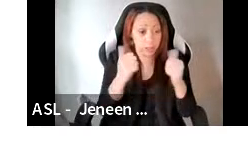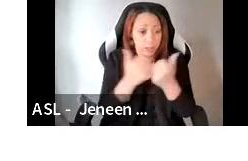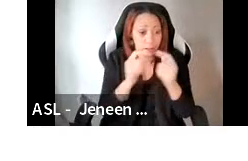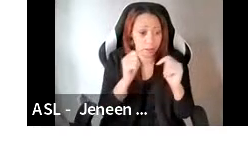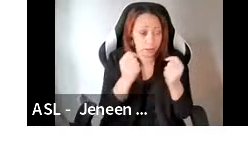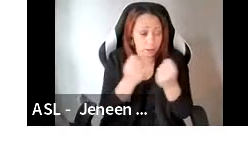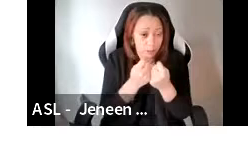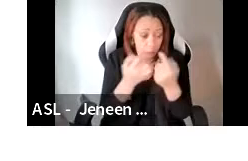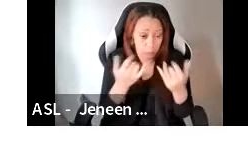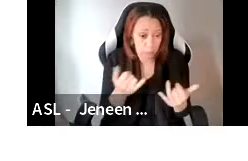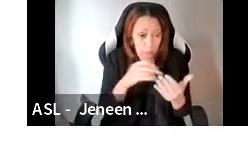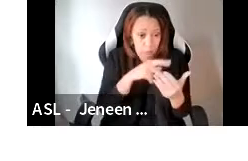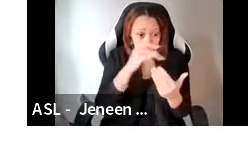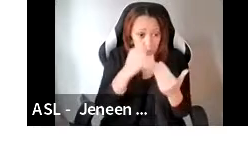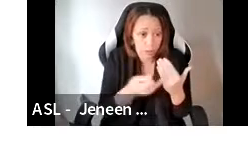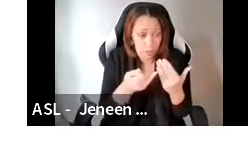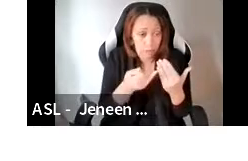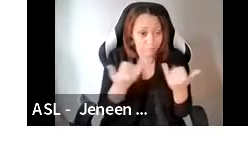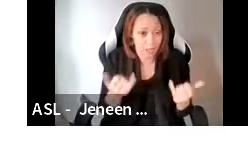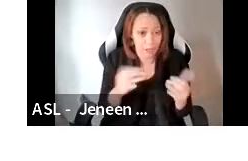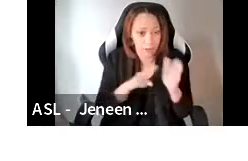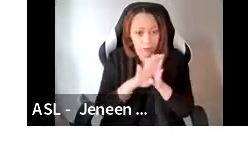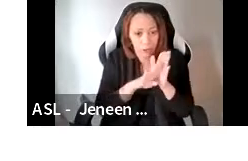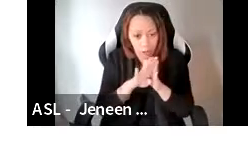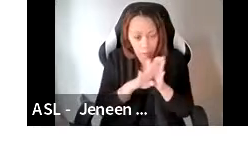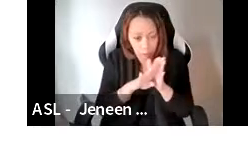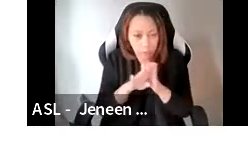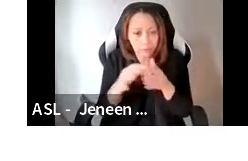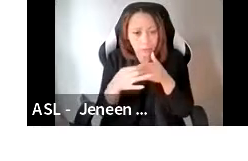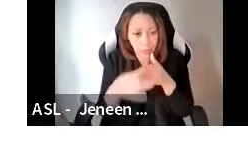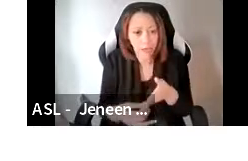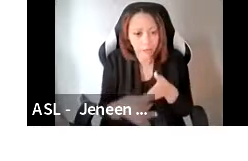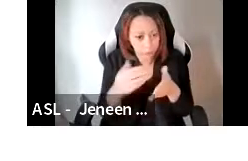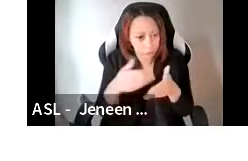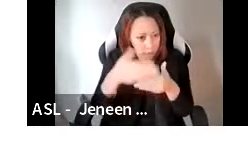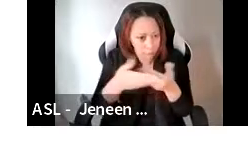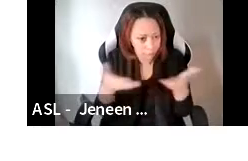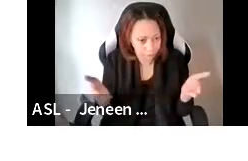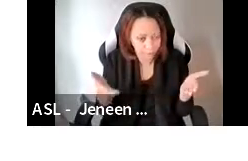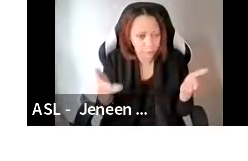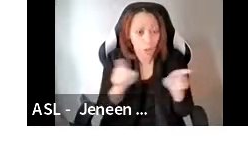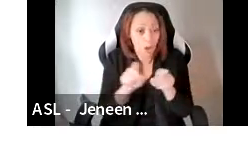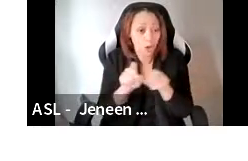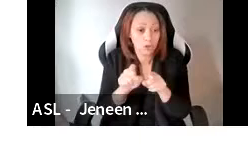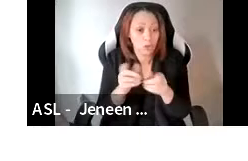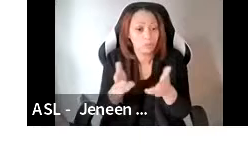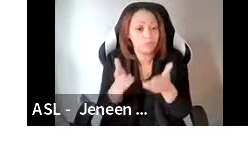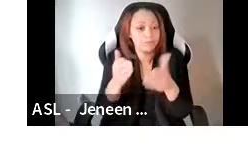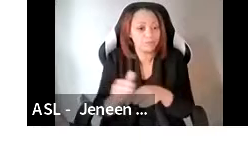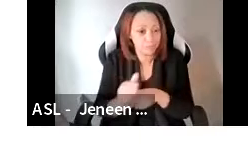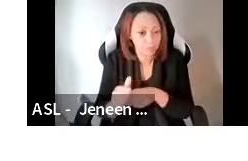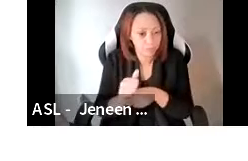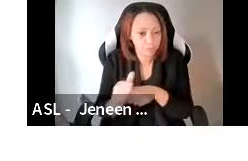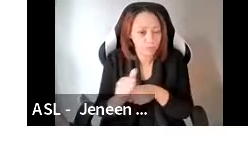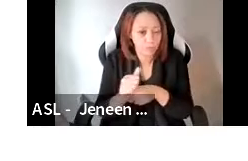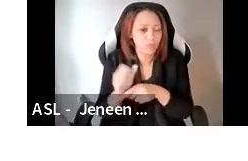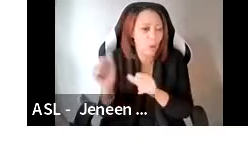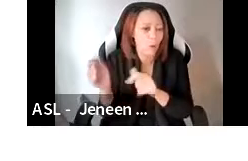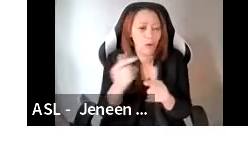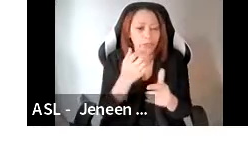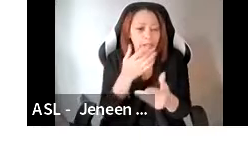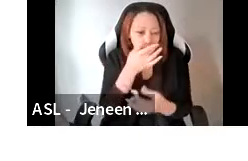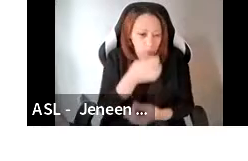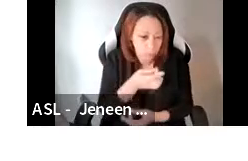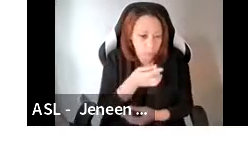is currently developing guidance for this report as a next step. And we'll be offering trainings to stakeholders in the spring